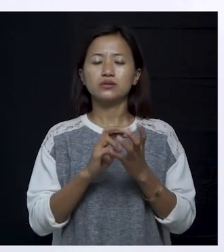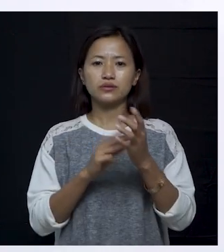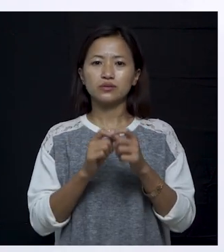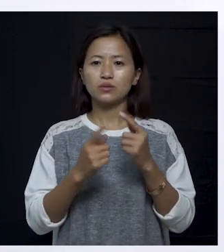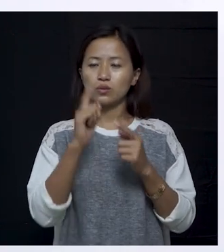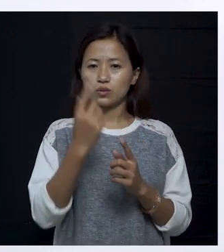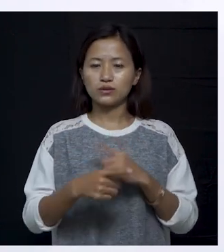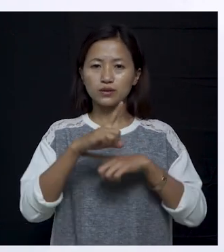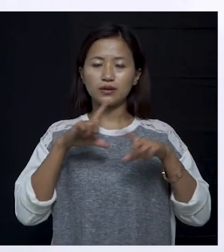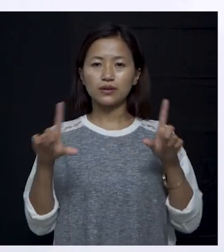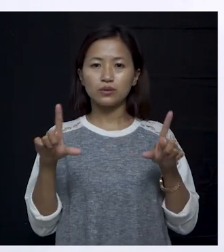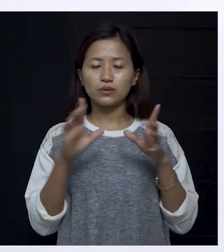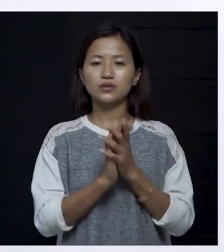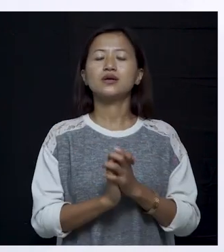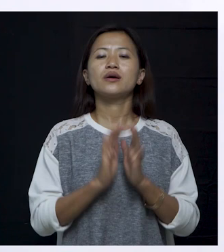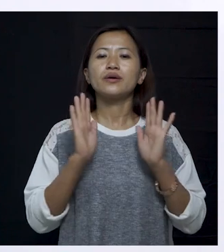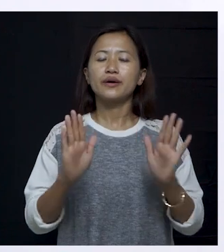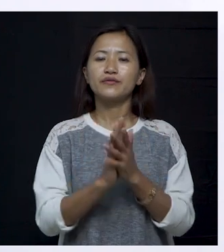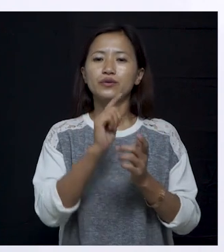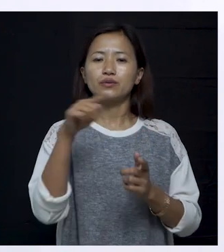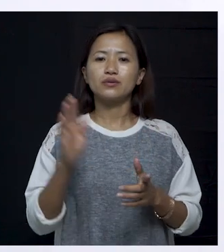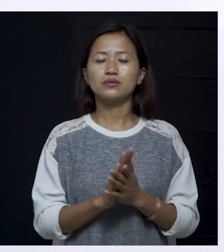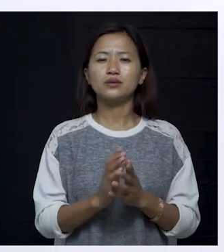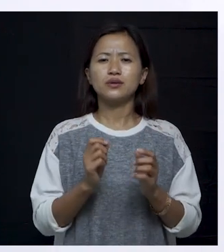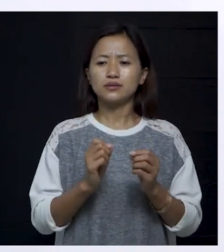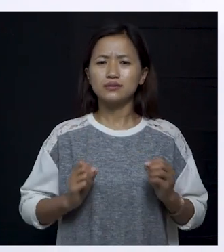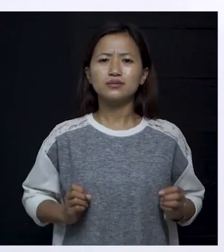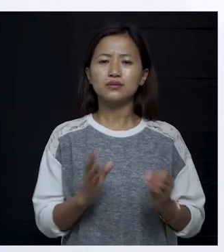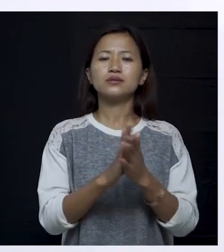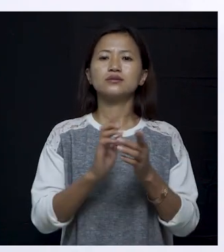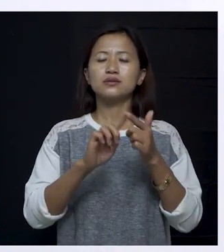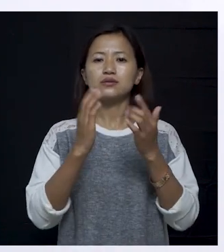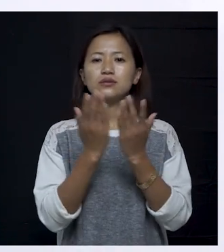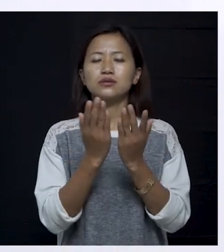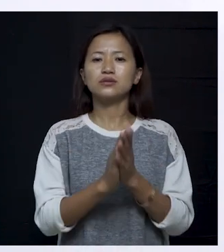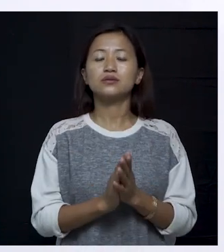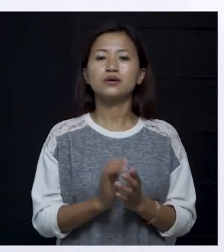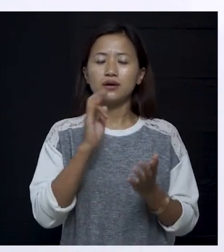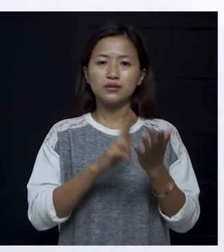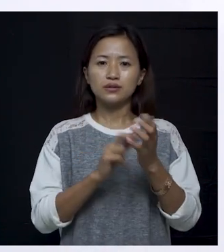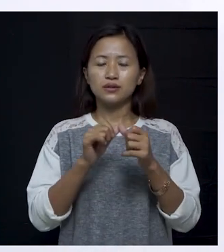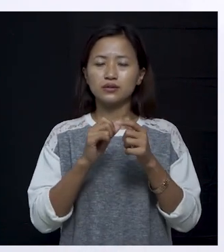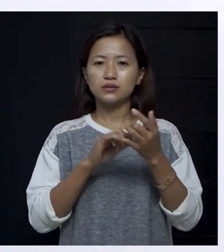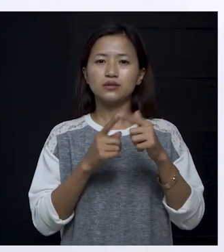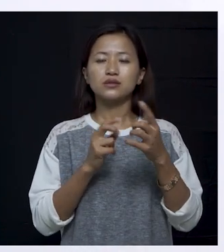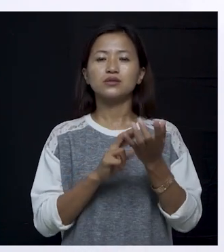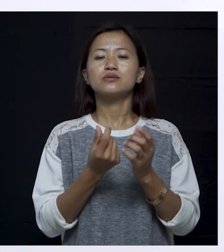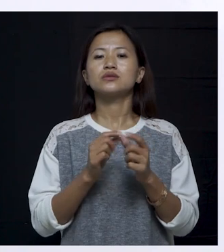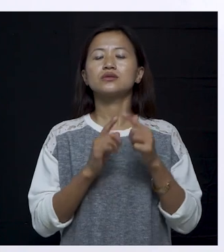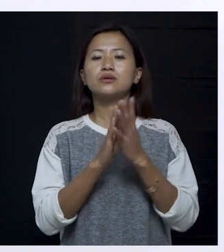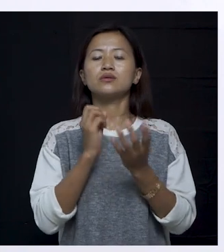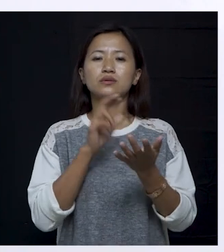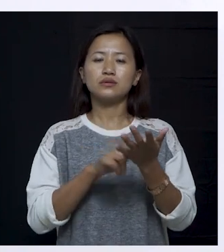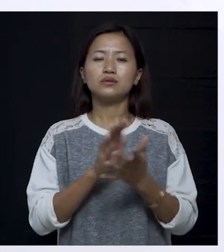language, plus we also have the right to establish educational institution. That means every one of us,